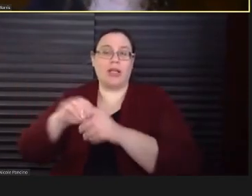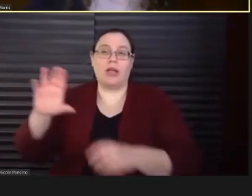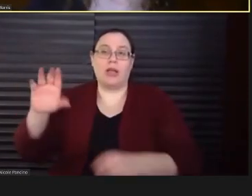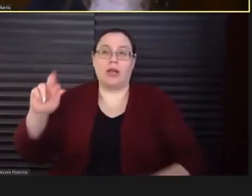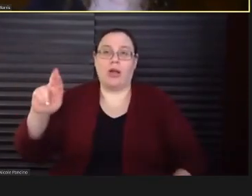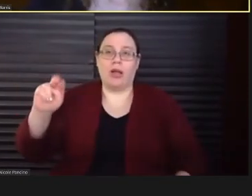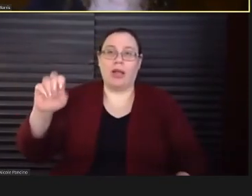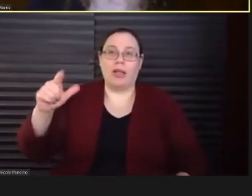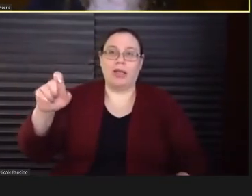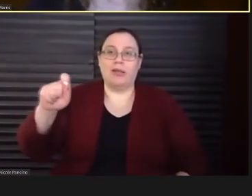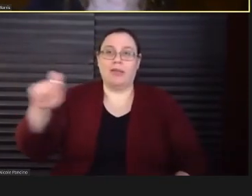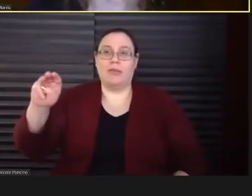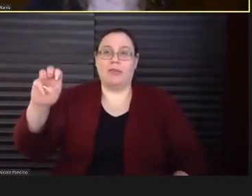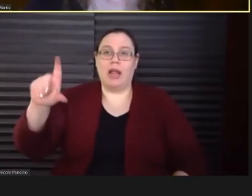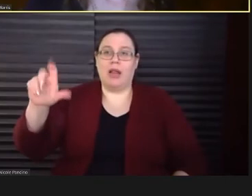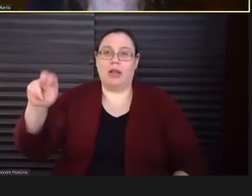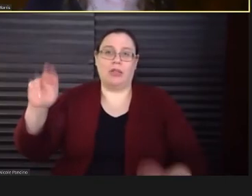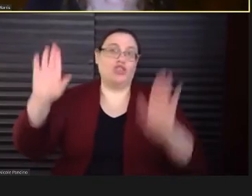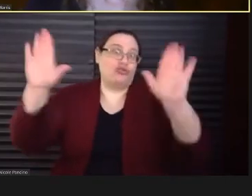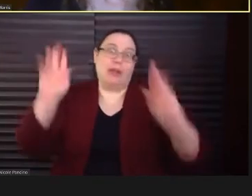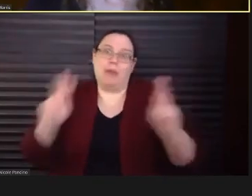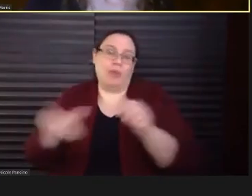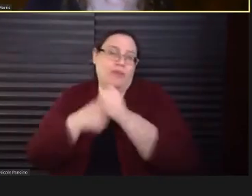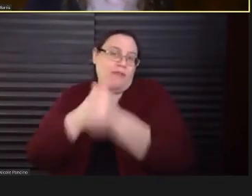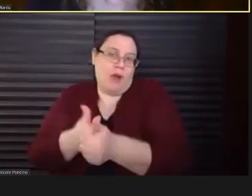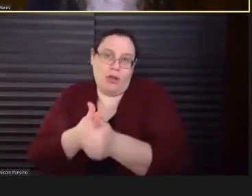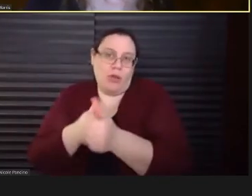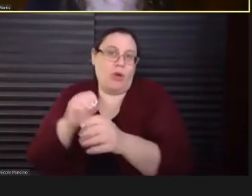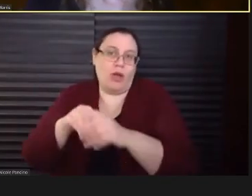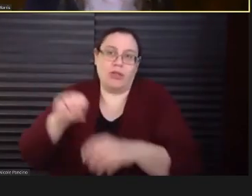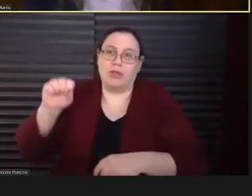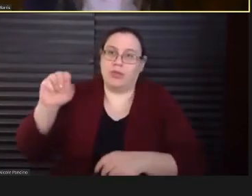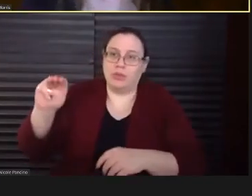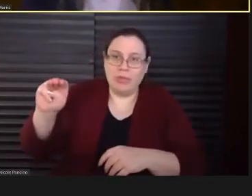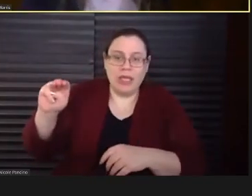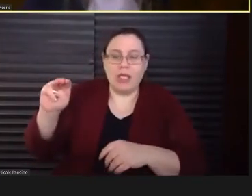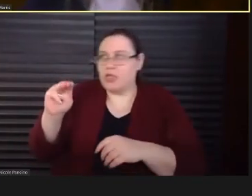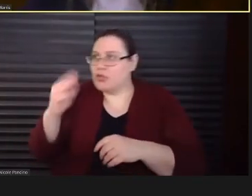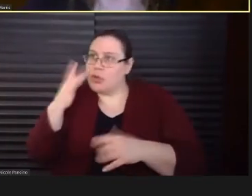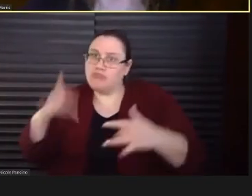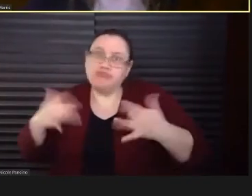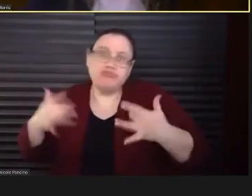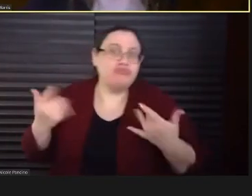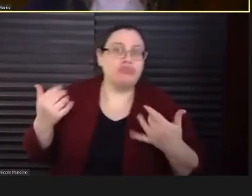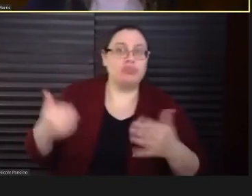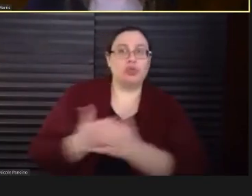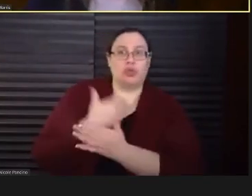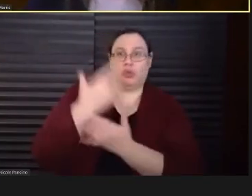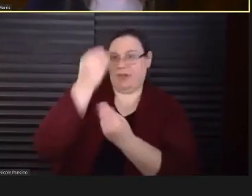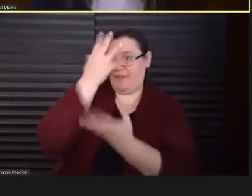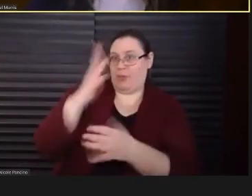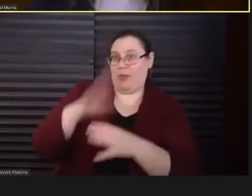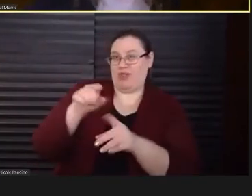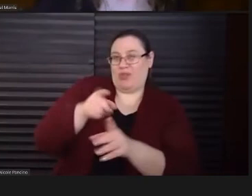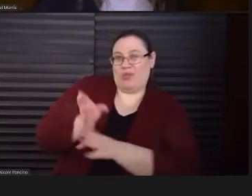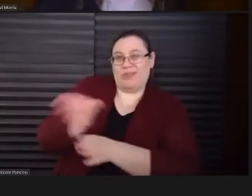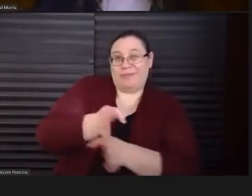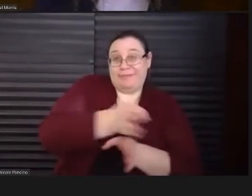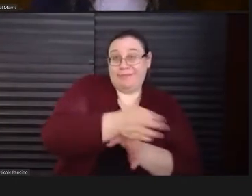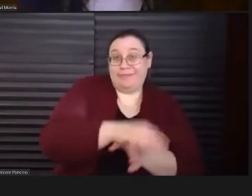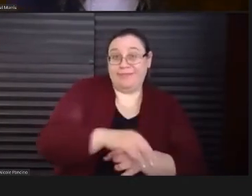great people to follow on social media to keep abreast of some of the latest developments in these areas. Thank you.